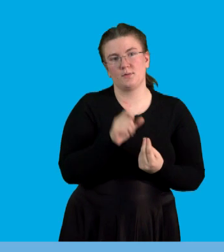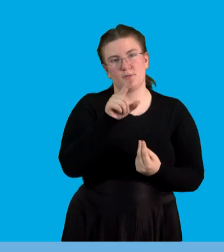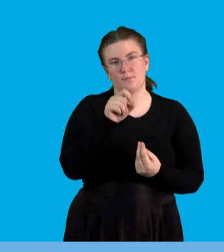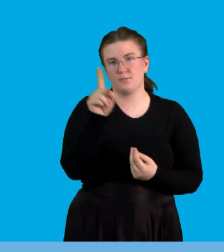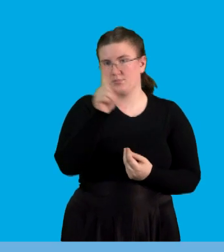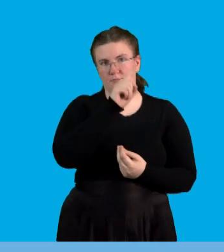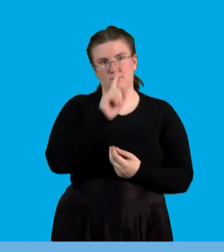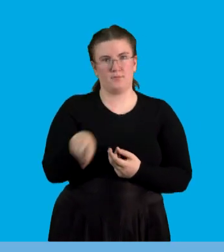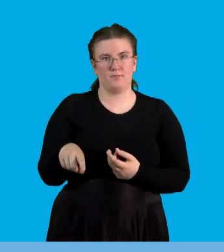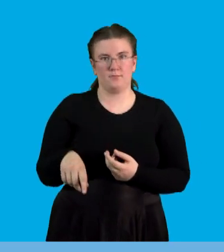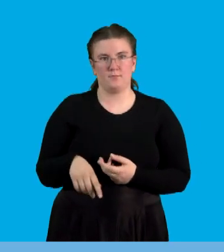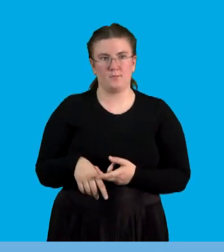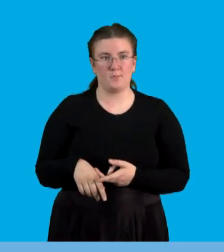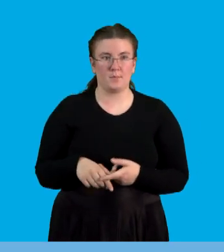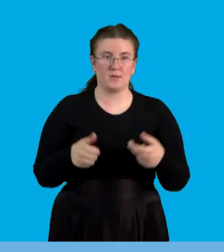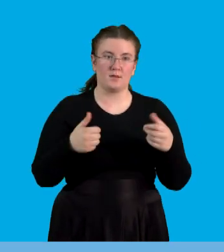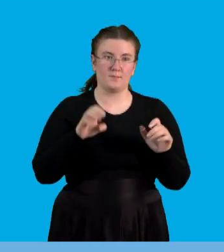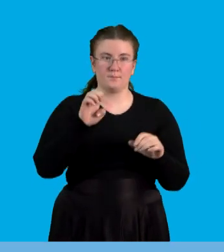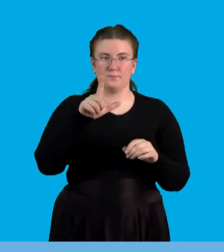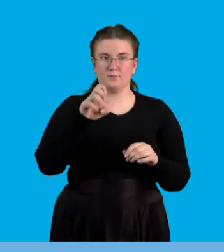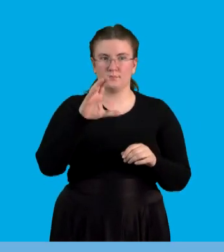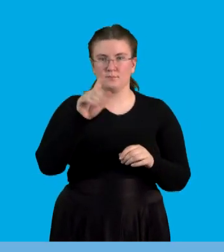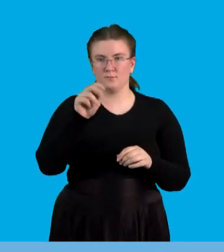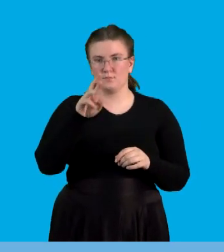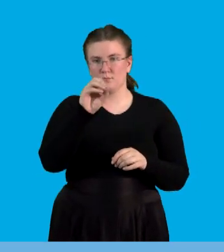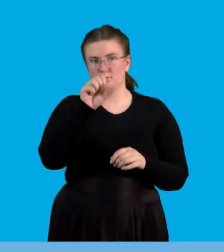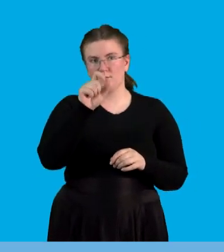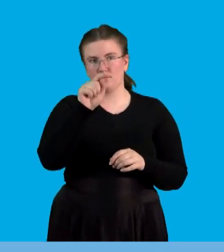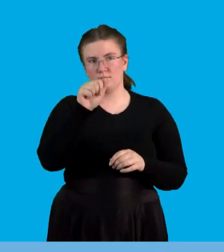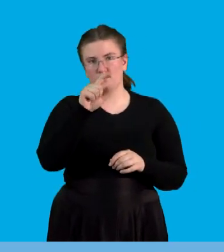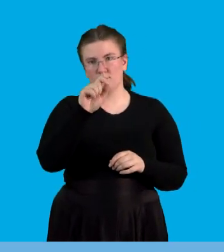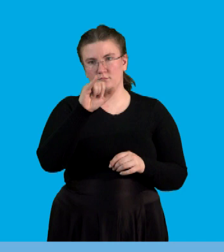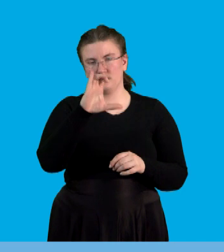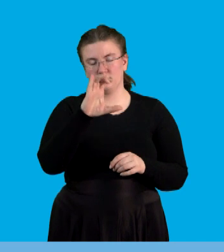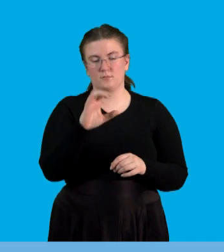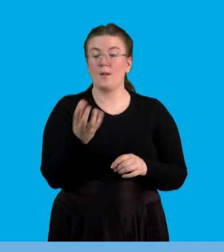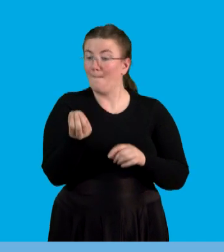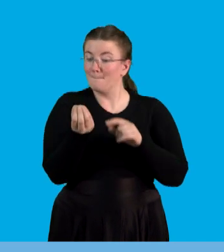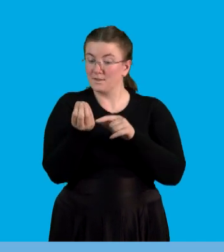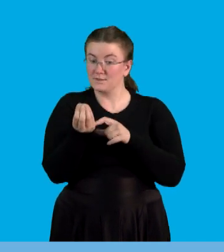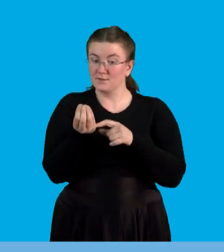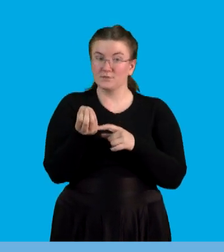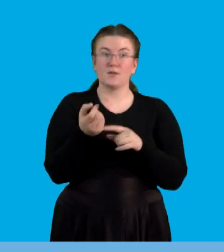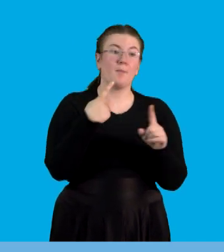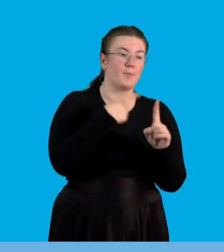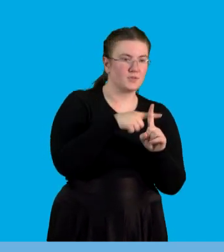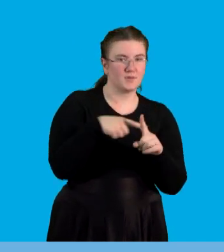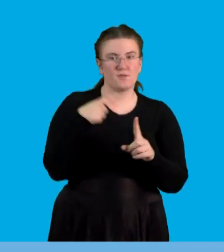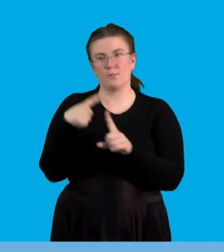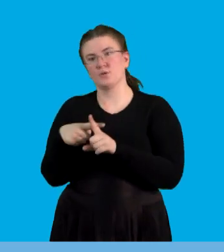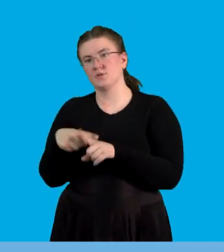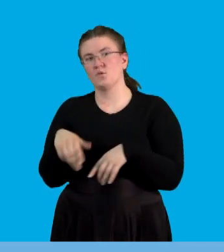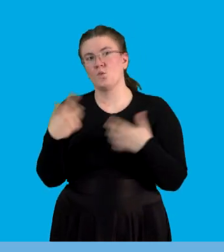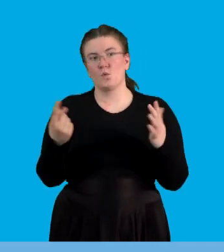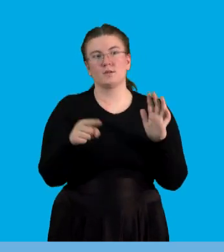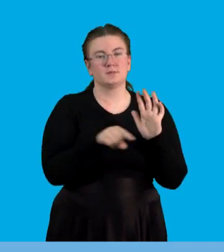So now it draws this one out. And an electrostatic force, that's now a force between 2 charged particles, either a